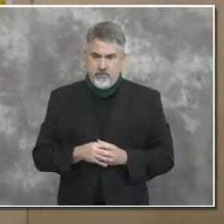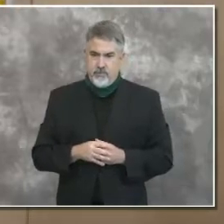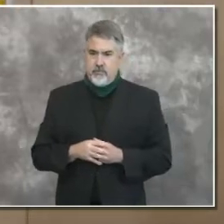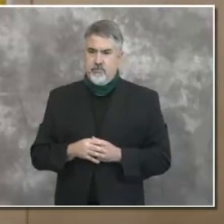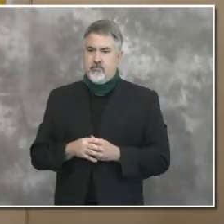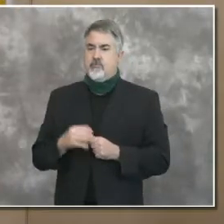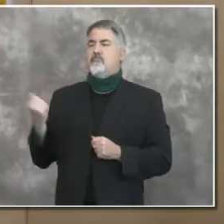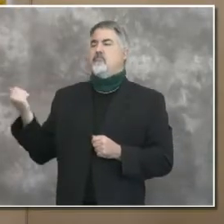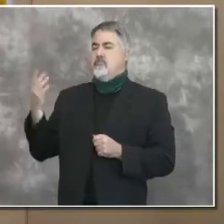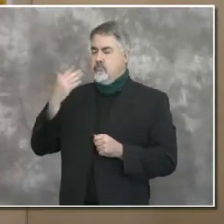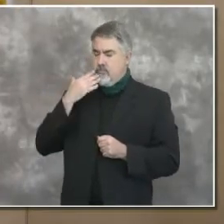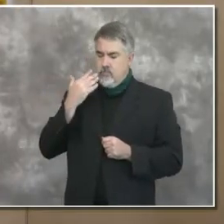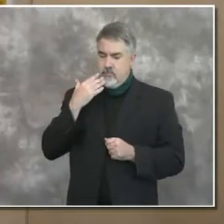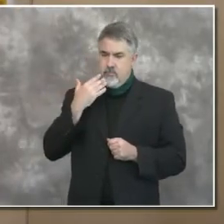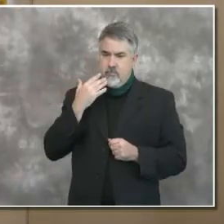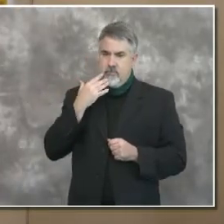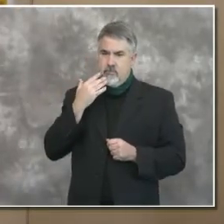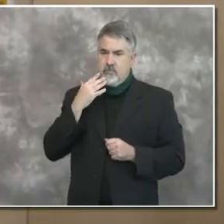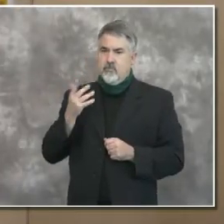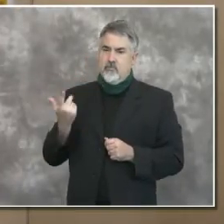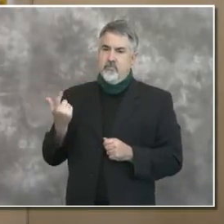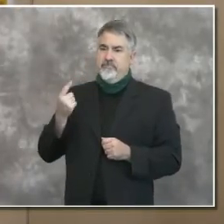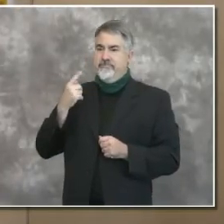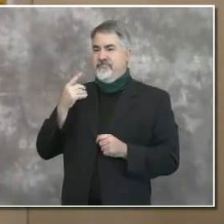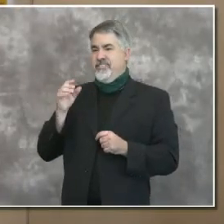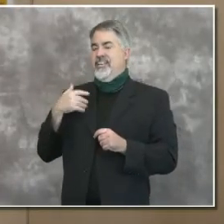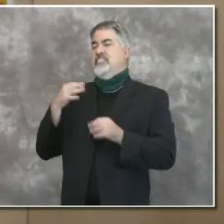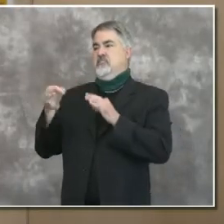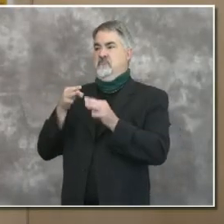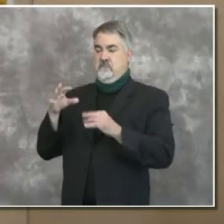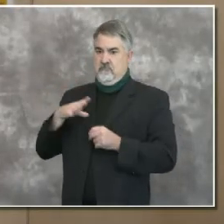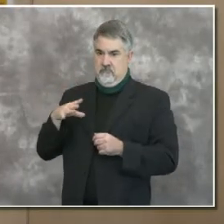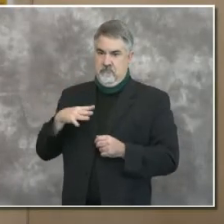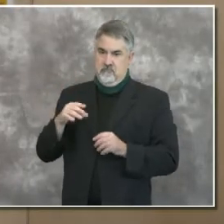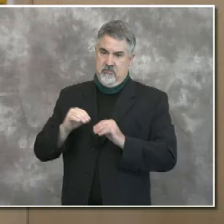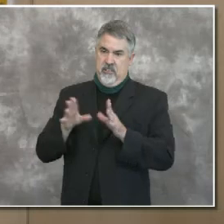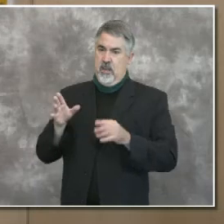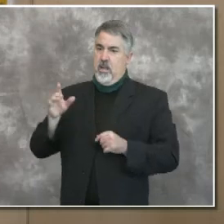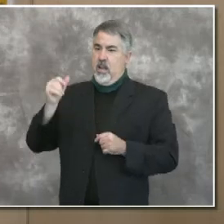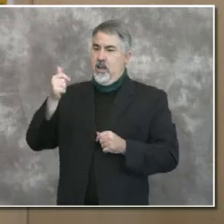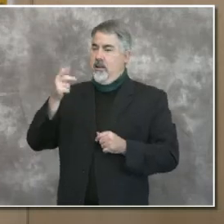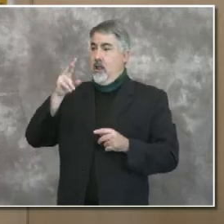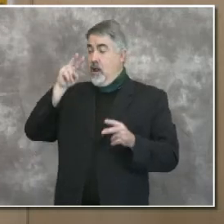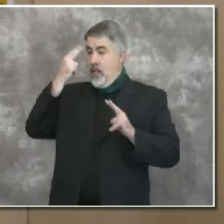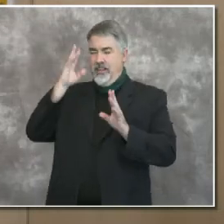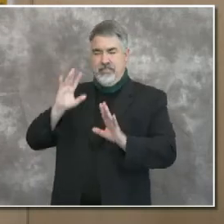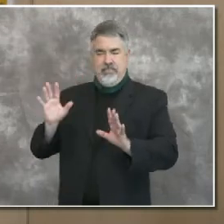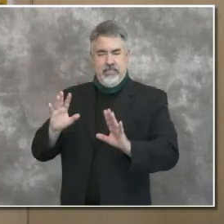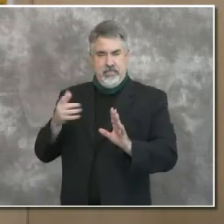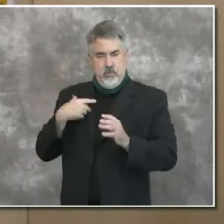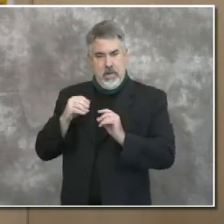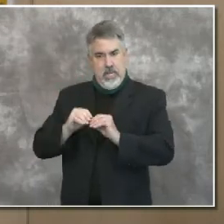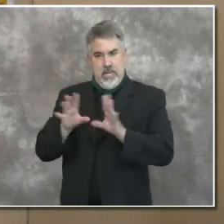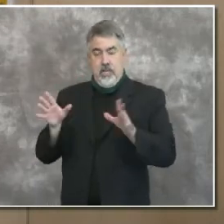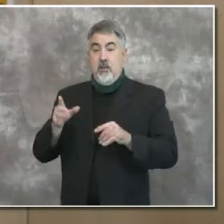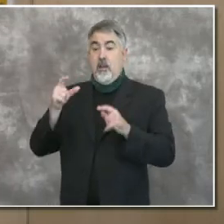Thank you for the opportunity to clarify any misunderstandings about the use of the mask. Our